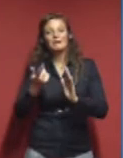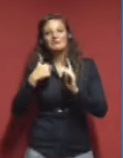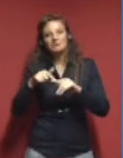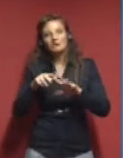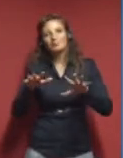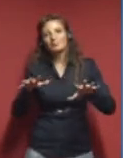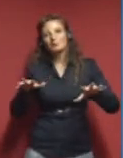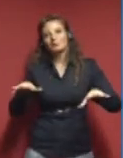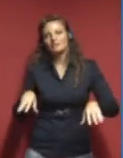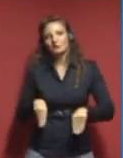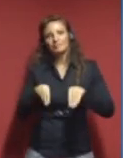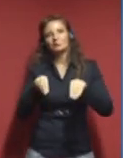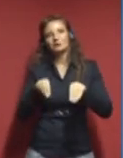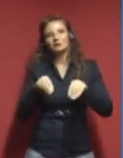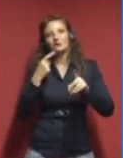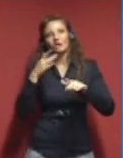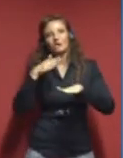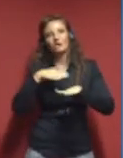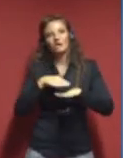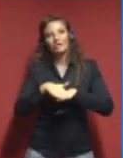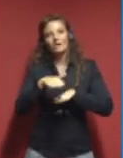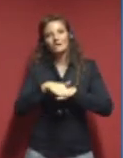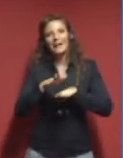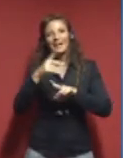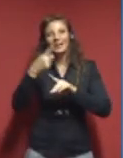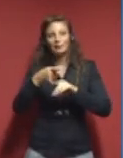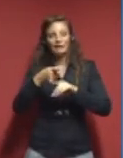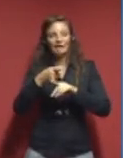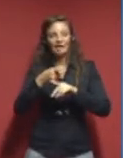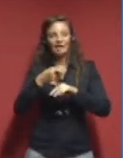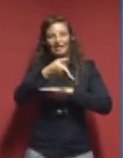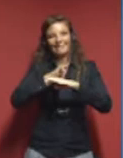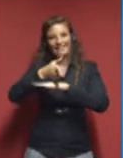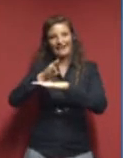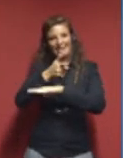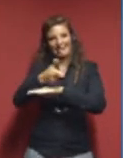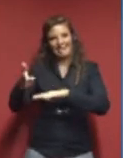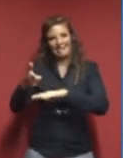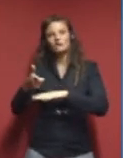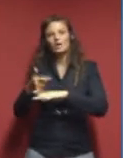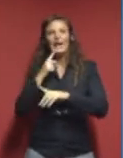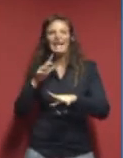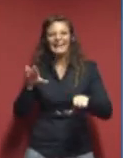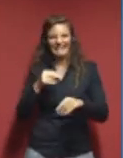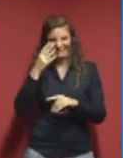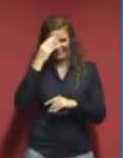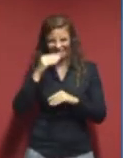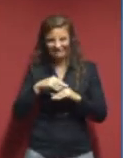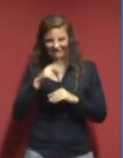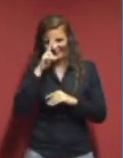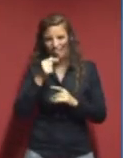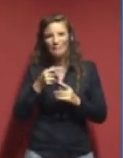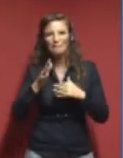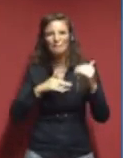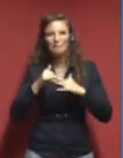and opening letters and design work and prototyping. And we left the place and we didn't have a laser